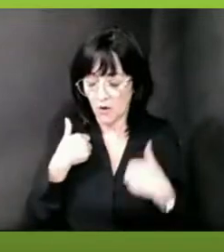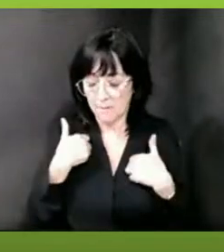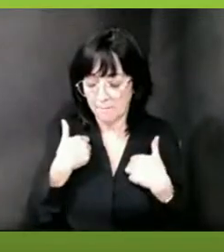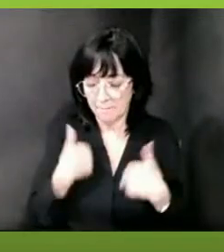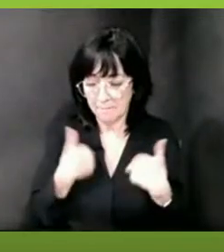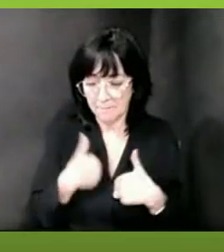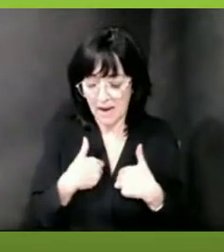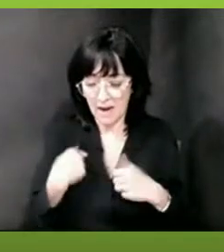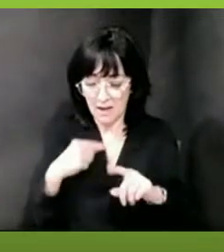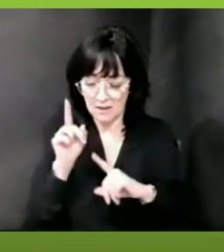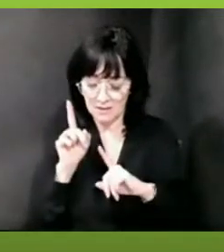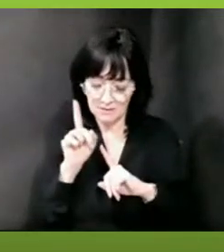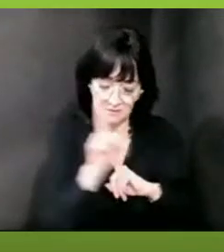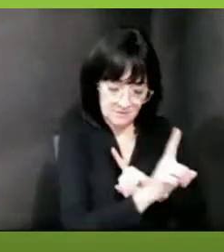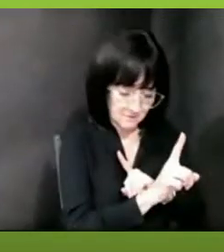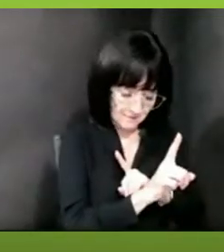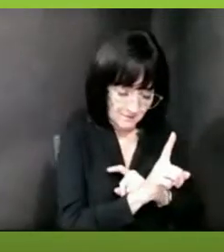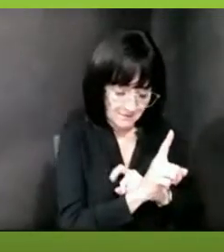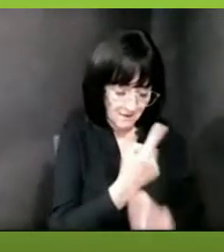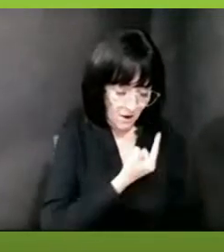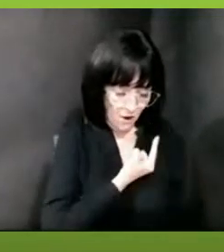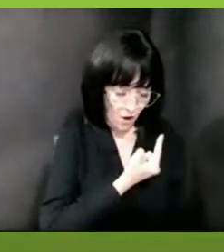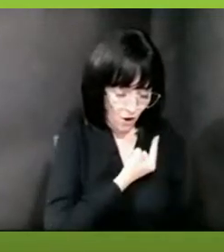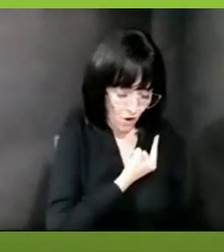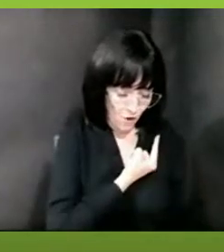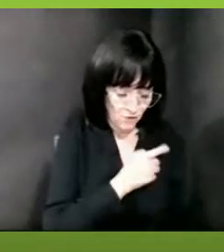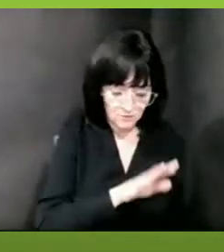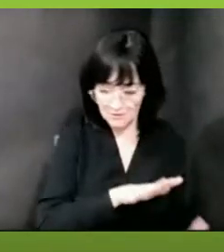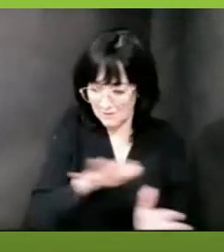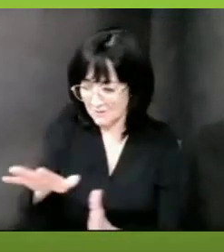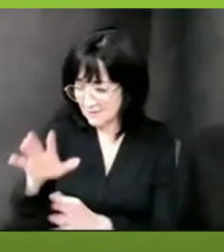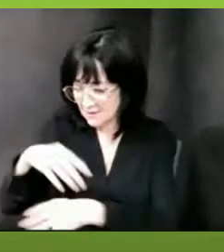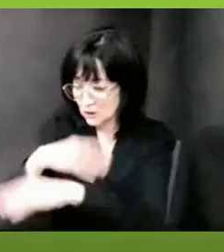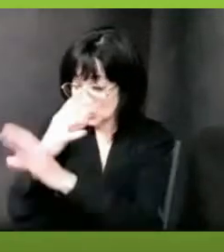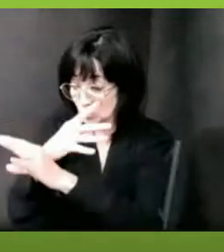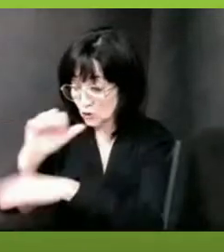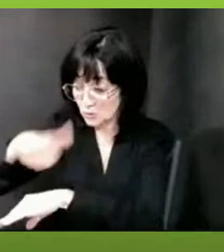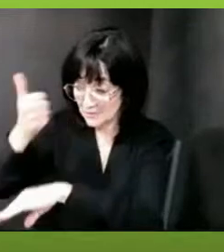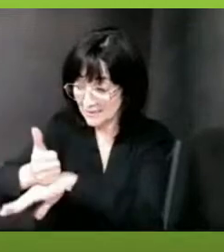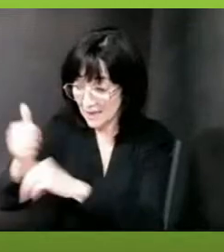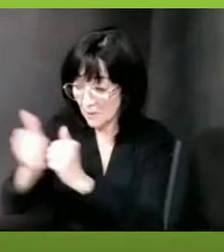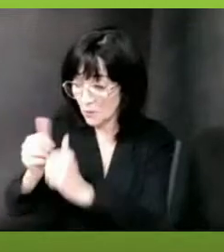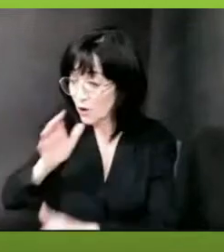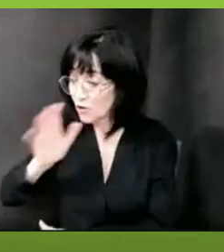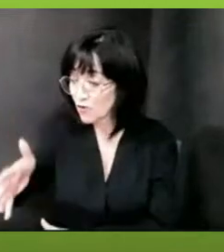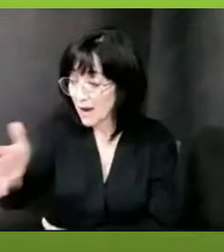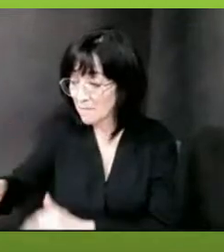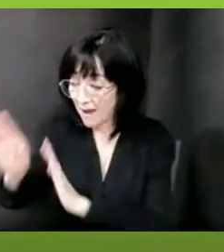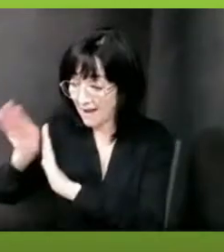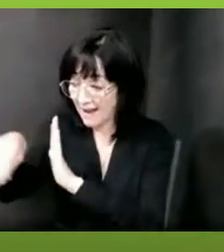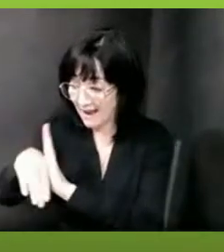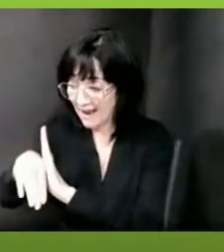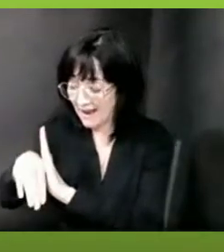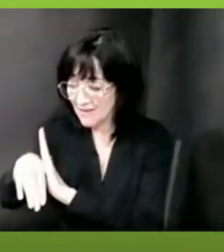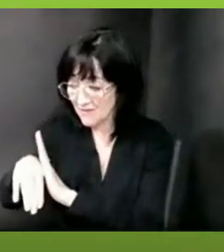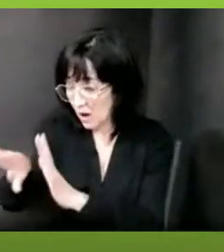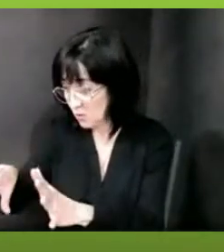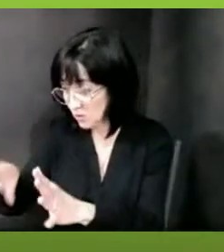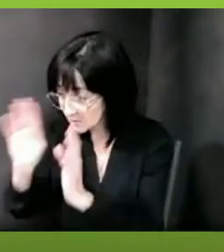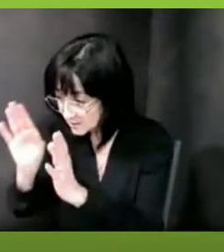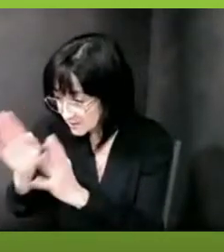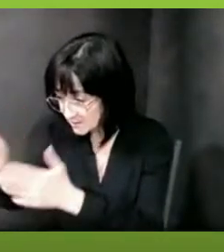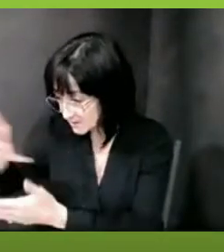today. Putting the kids on Zoom with grandma for half an hour so you can get that shower is